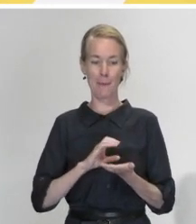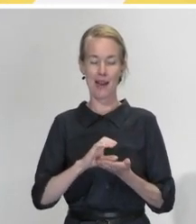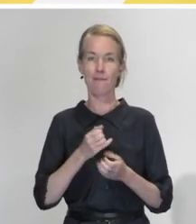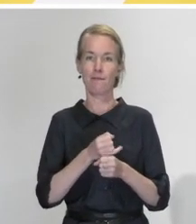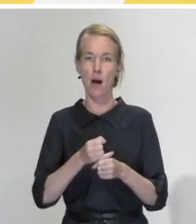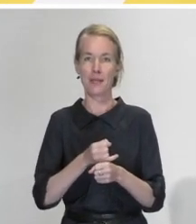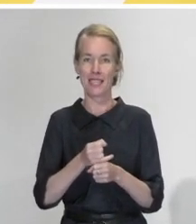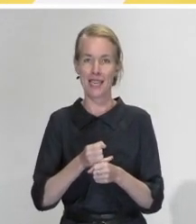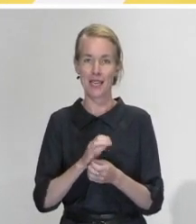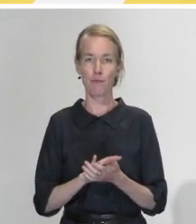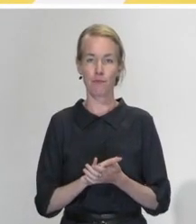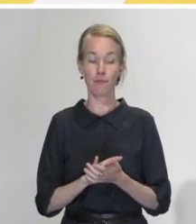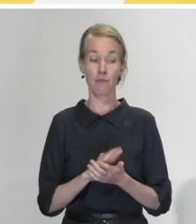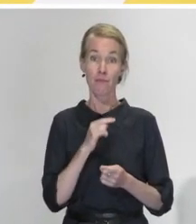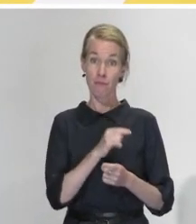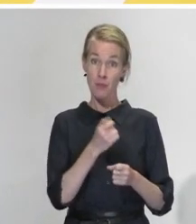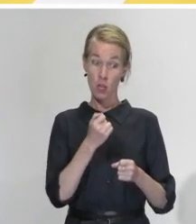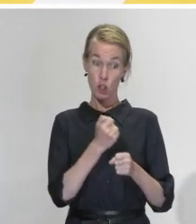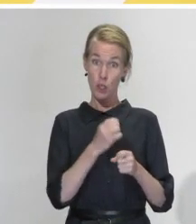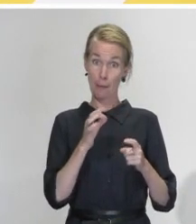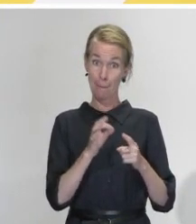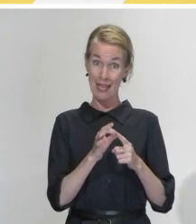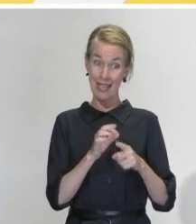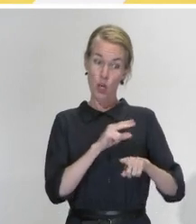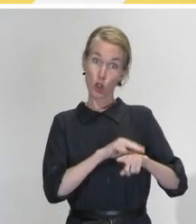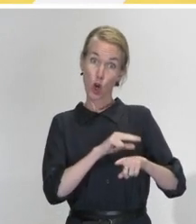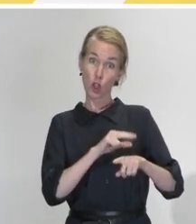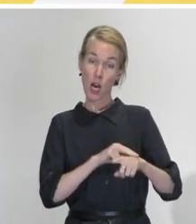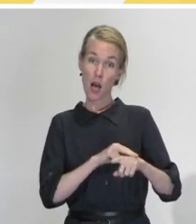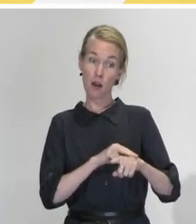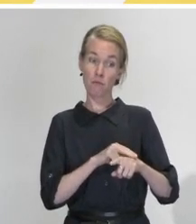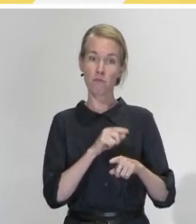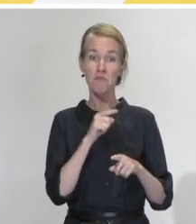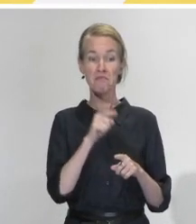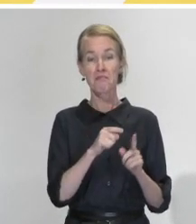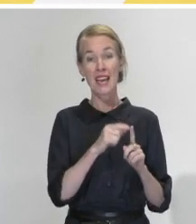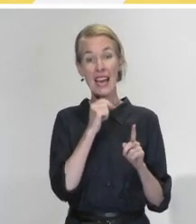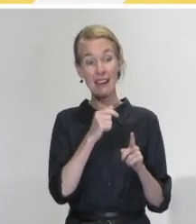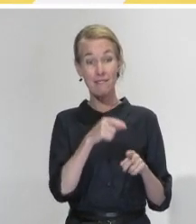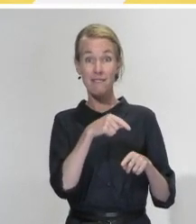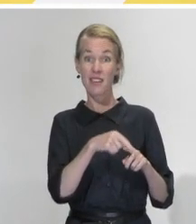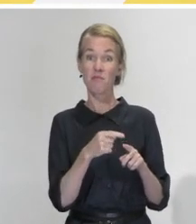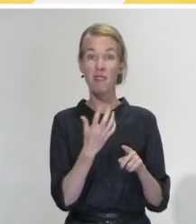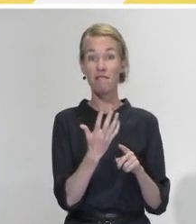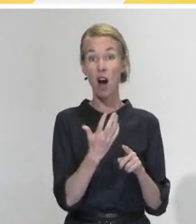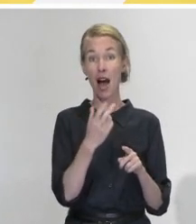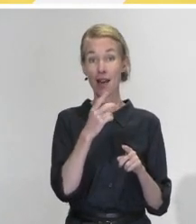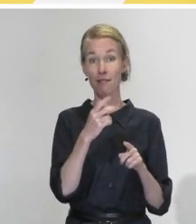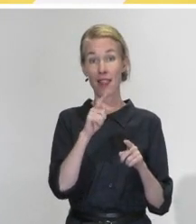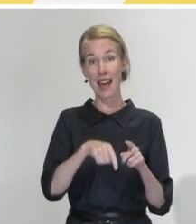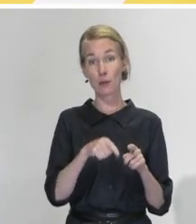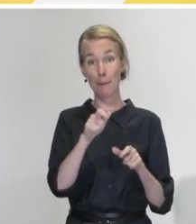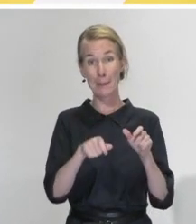that means for general practices, a general practice with about 5,000 people registered would receive